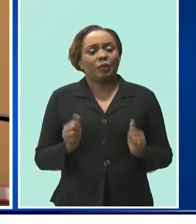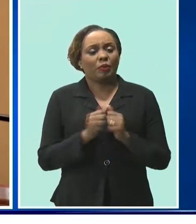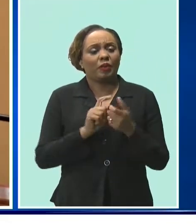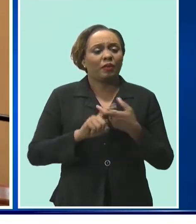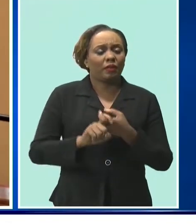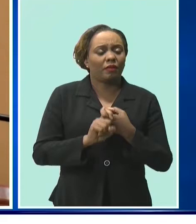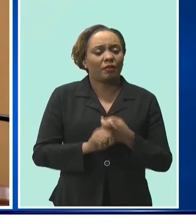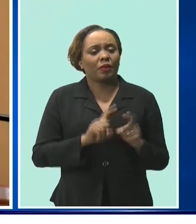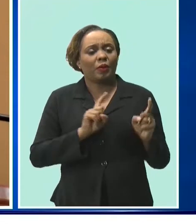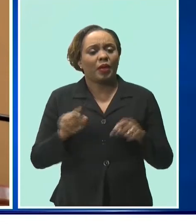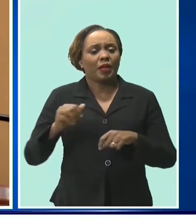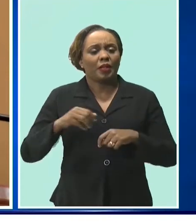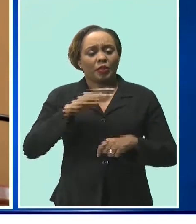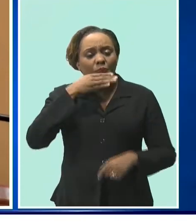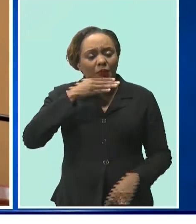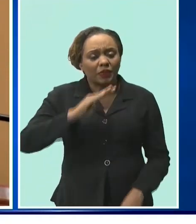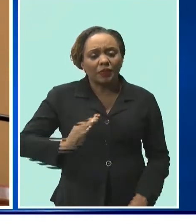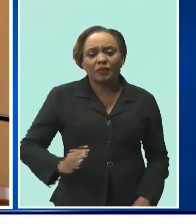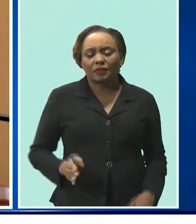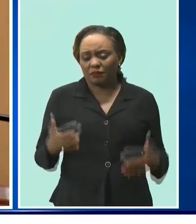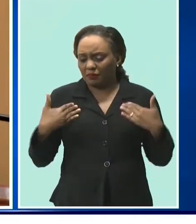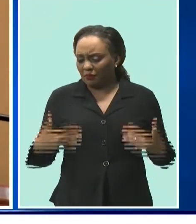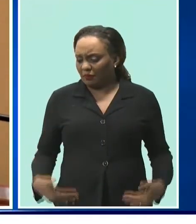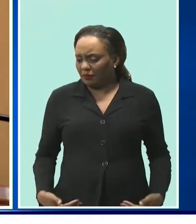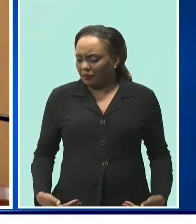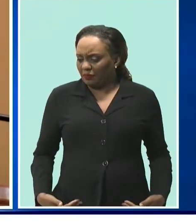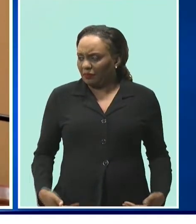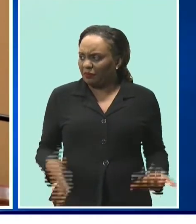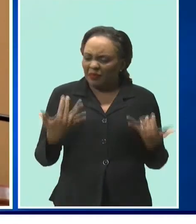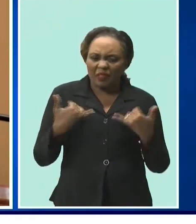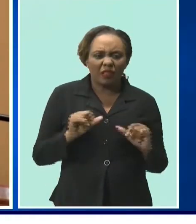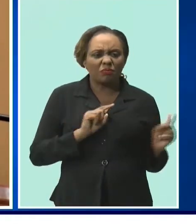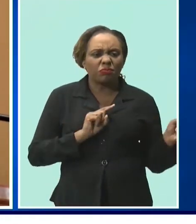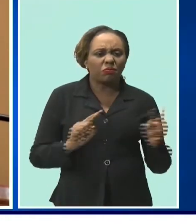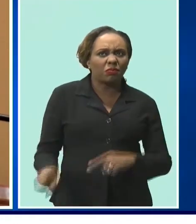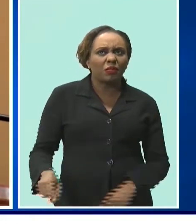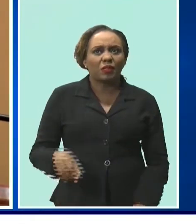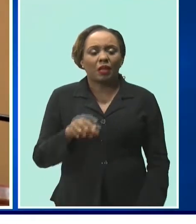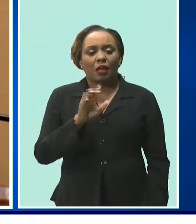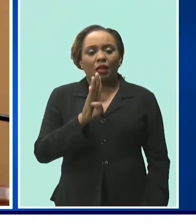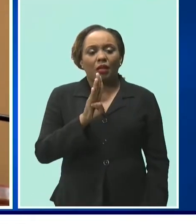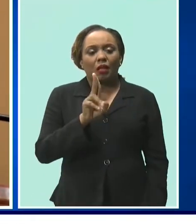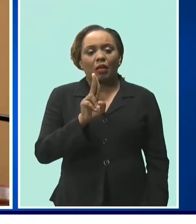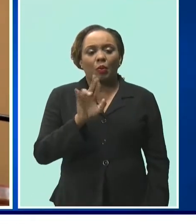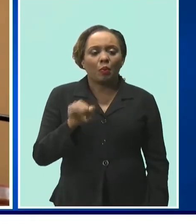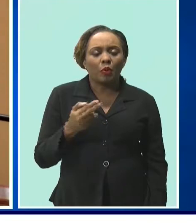occasion. His physical condition did not prevent him from attending the Buju Banton